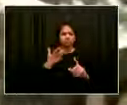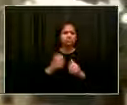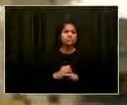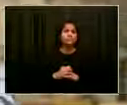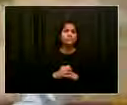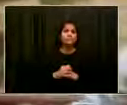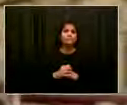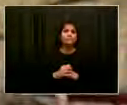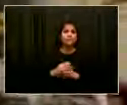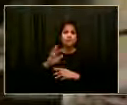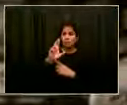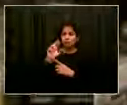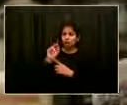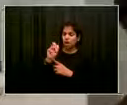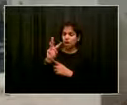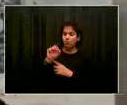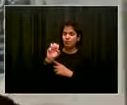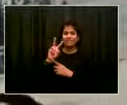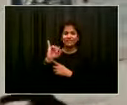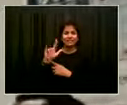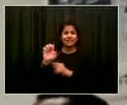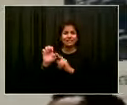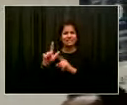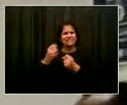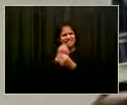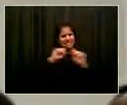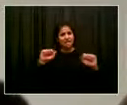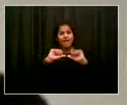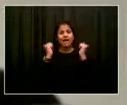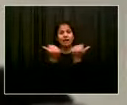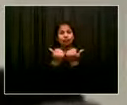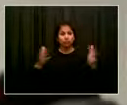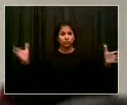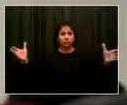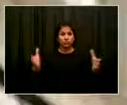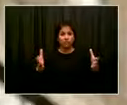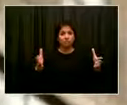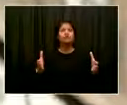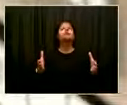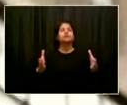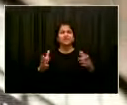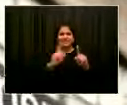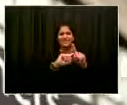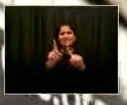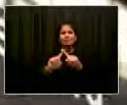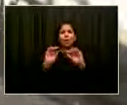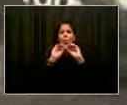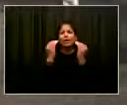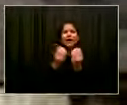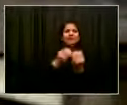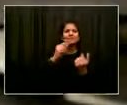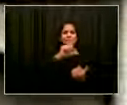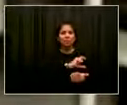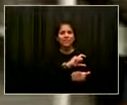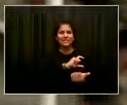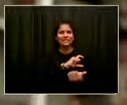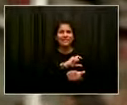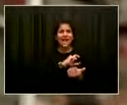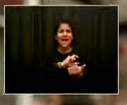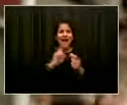collaboration between community-based organizations and the crisis management system in which we saturate an underserved area within the